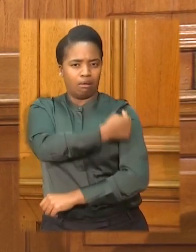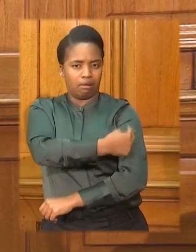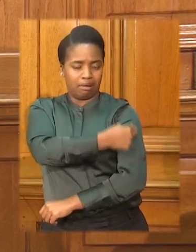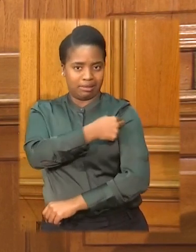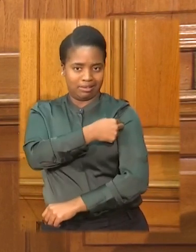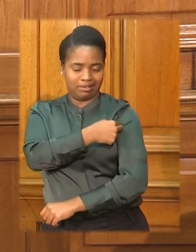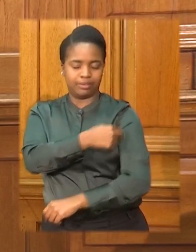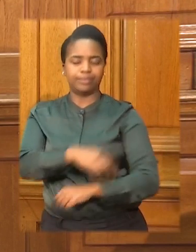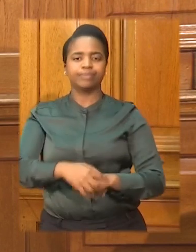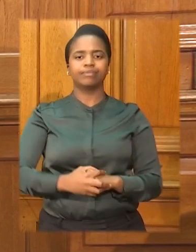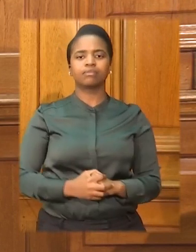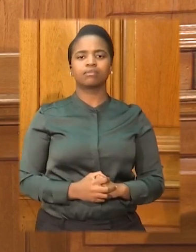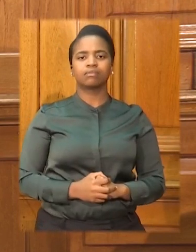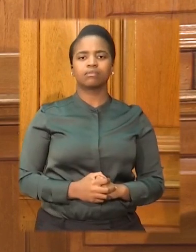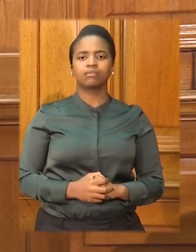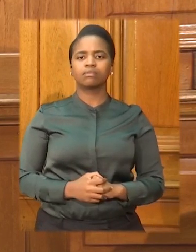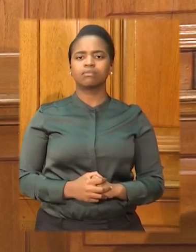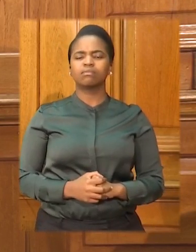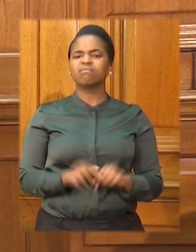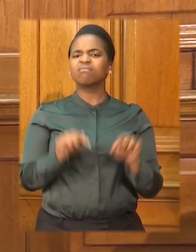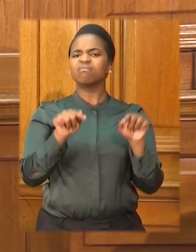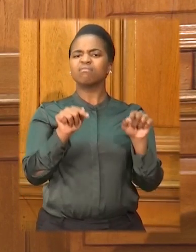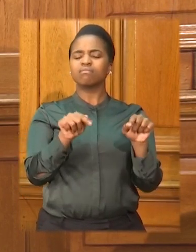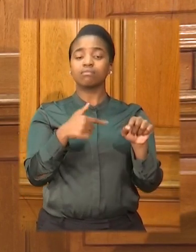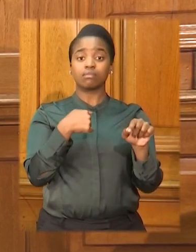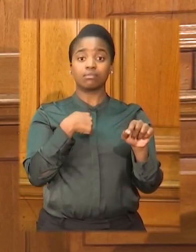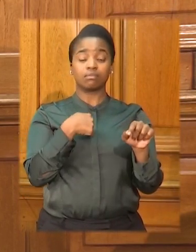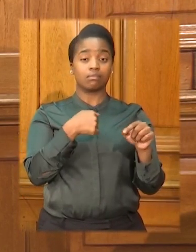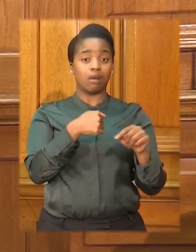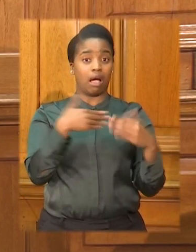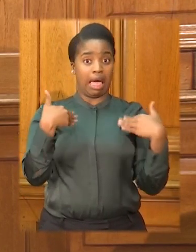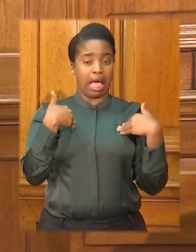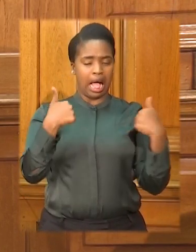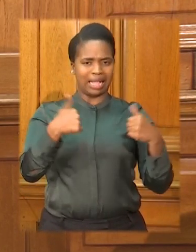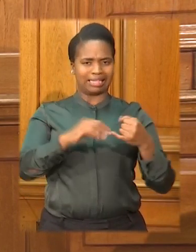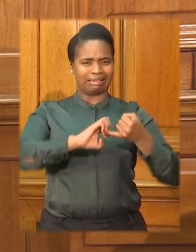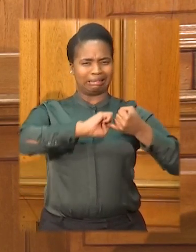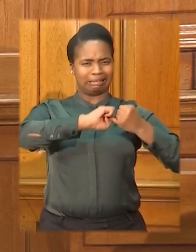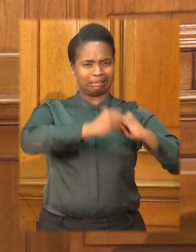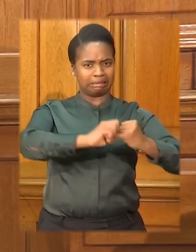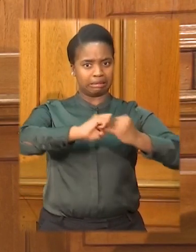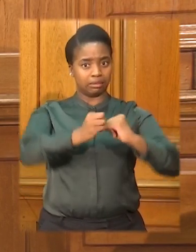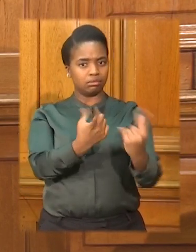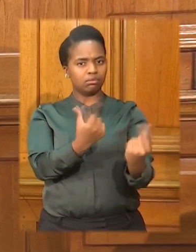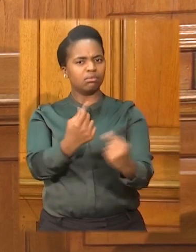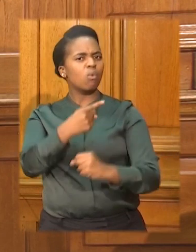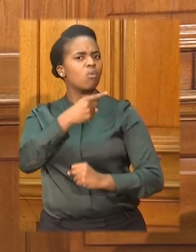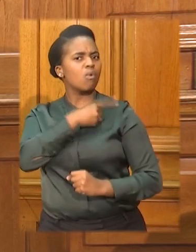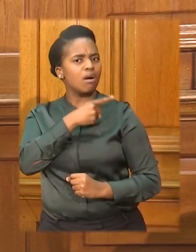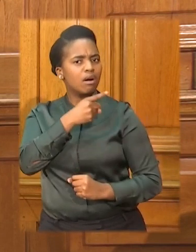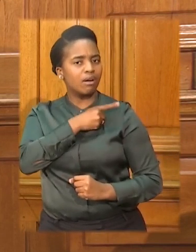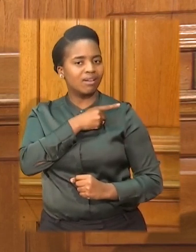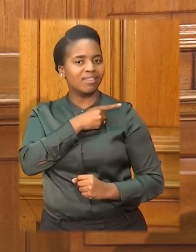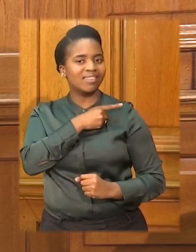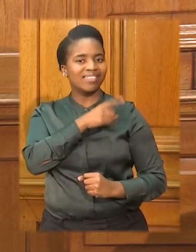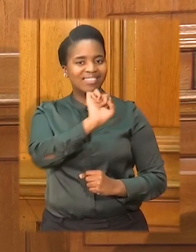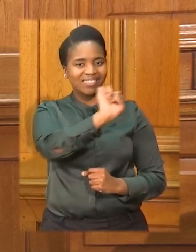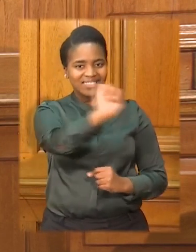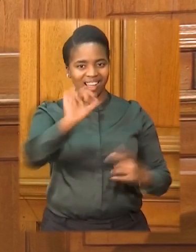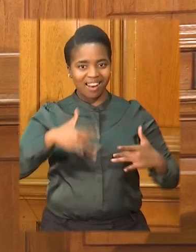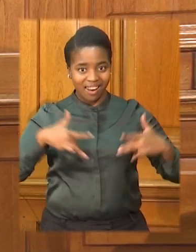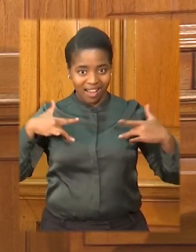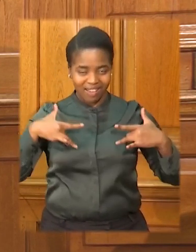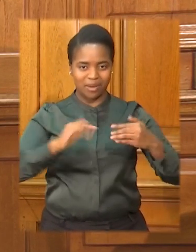Alongside this unprecedented public health effort are the measures we are taking to protect